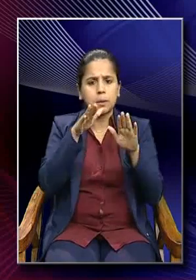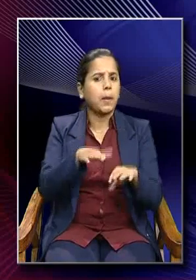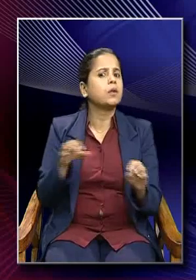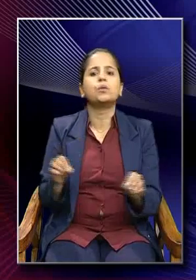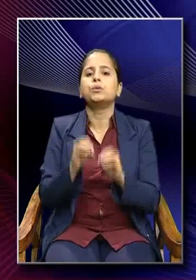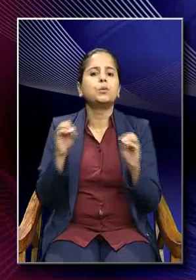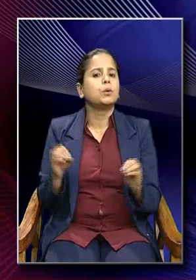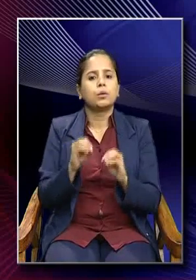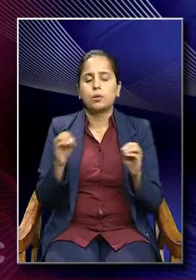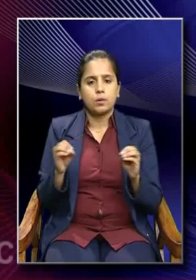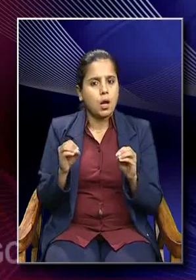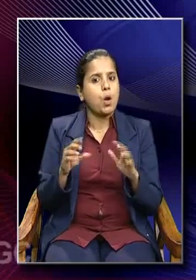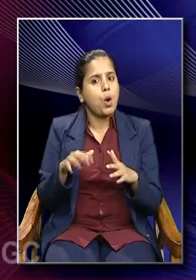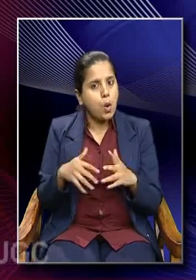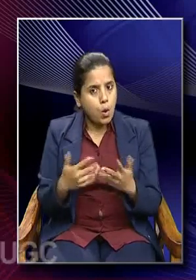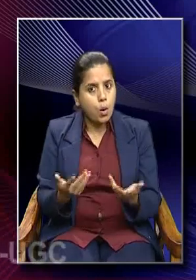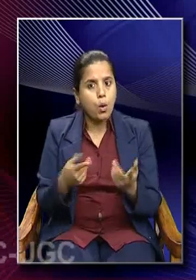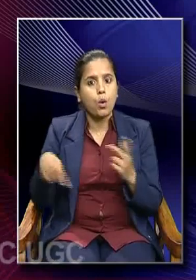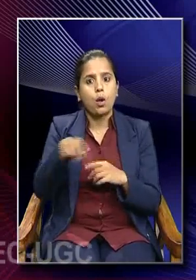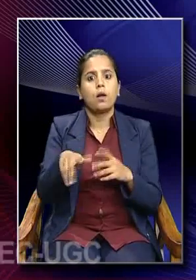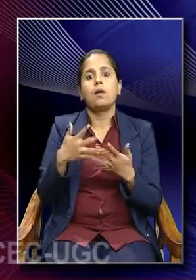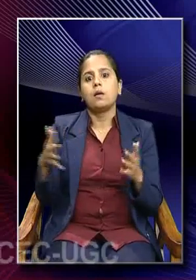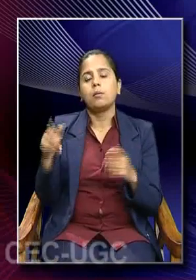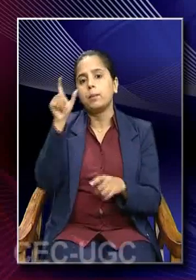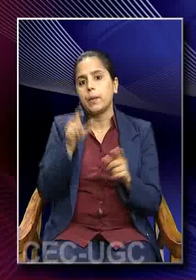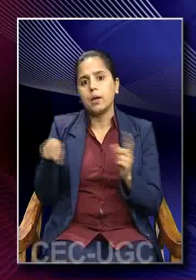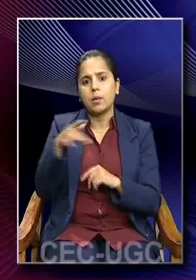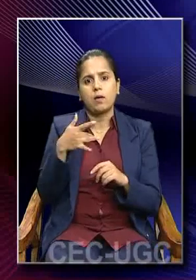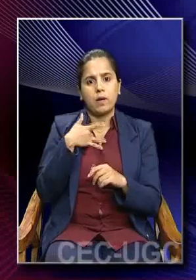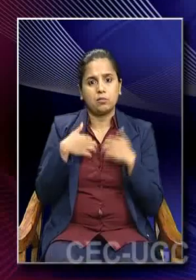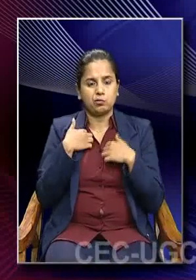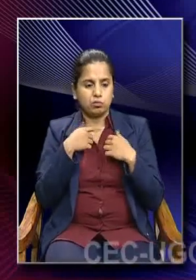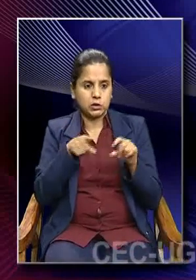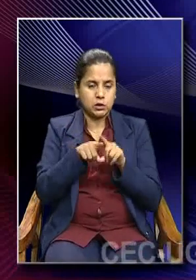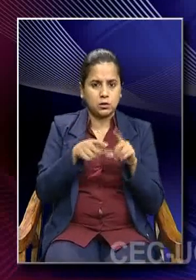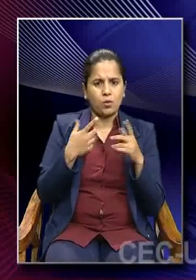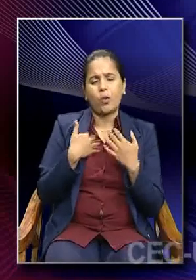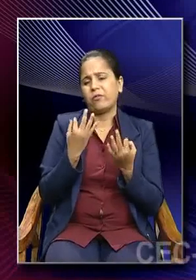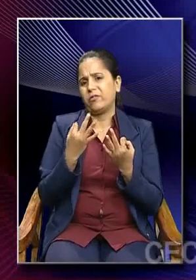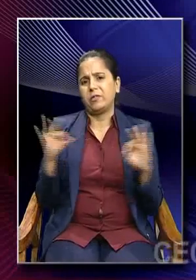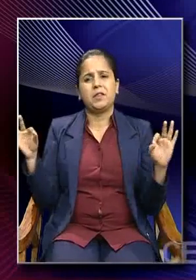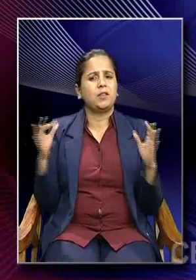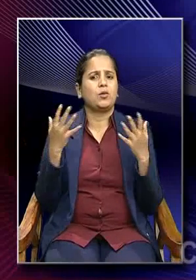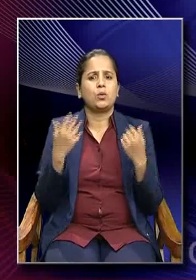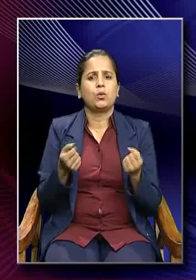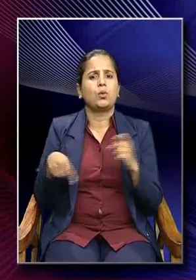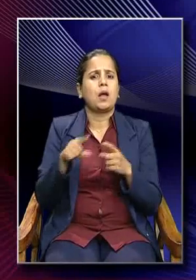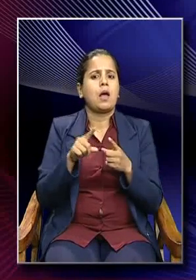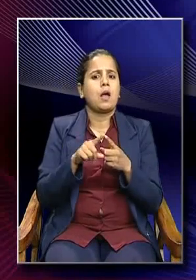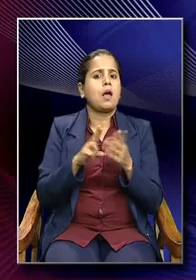on the vested interests of people, and you want to be free in terms of